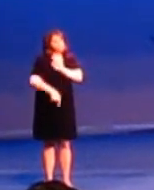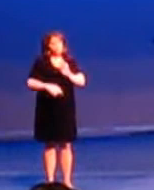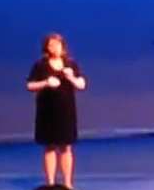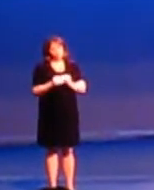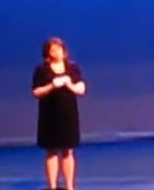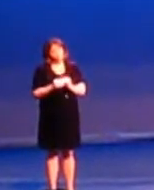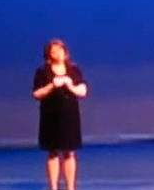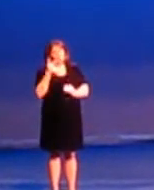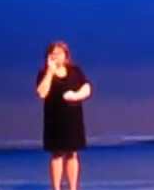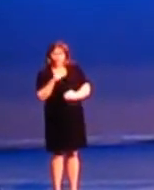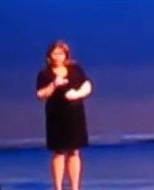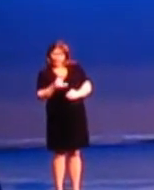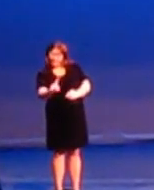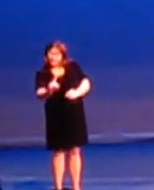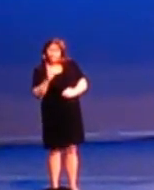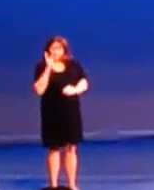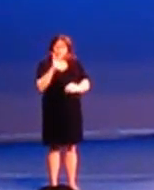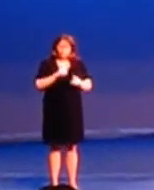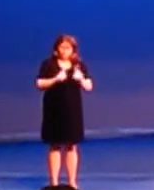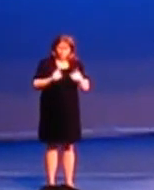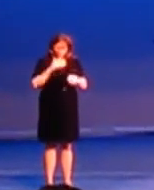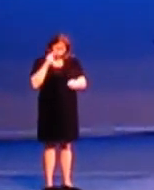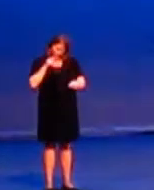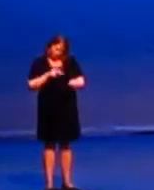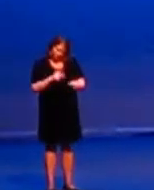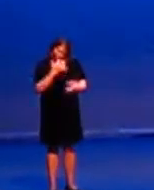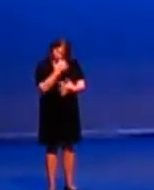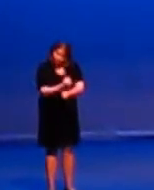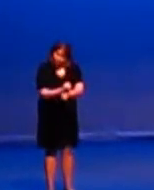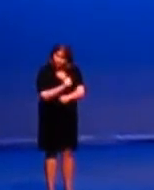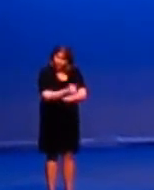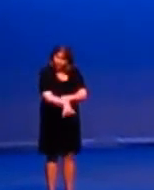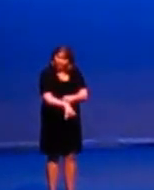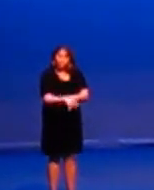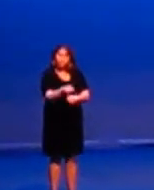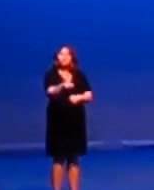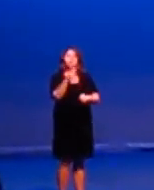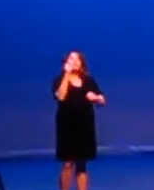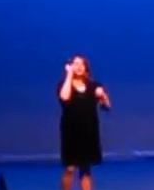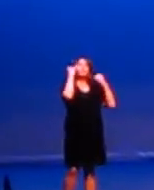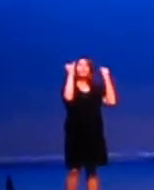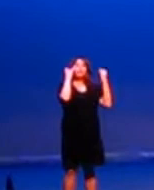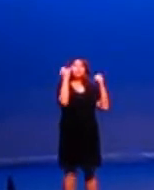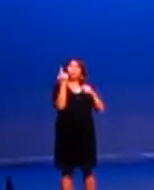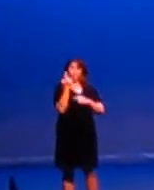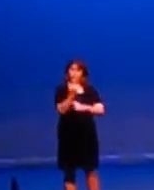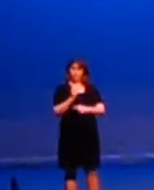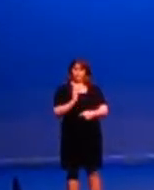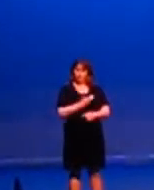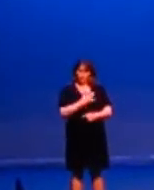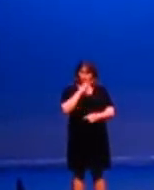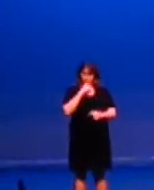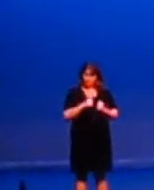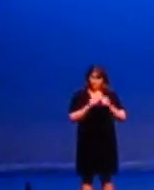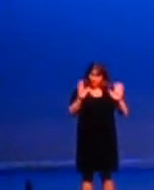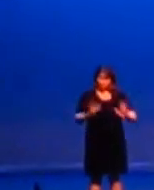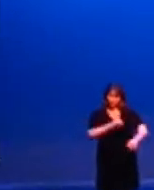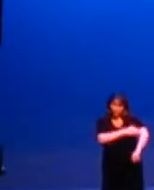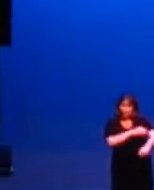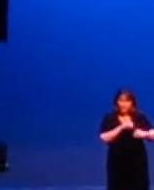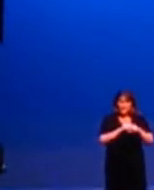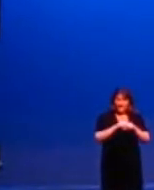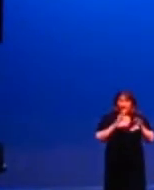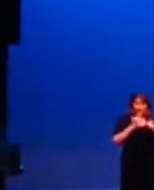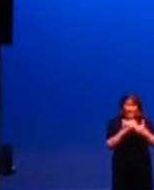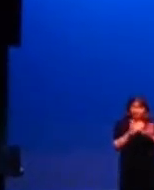see dimensional. They see into this one piece of fuzz. And if you can imagine one of our kids with superpowers in a classroom that's